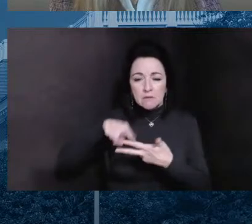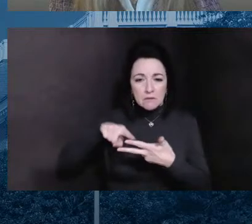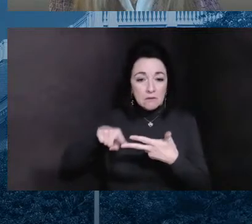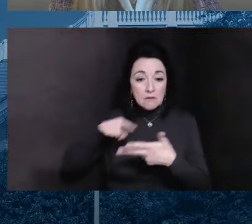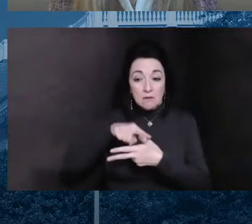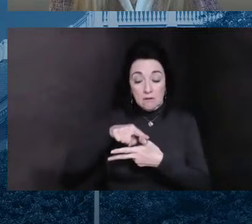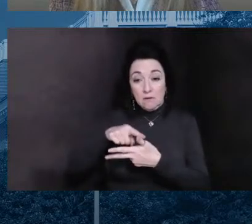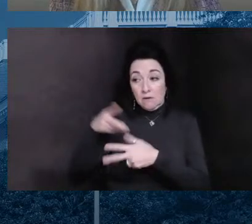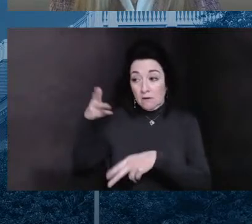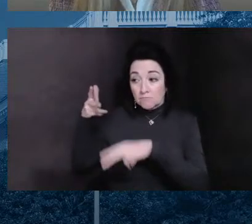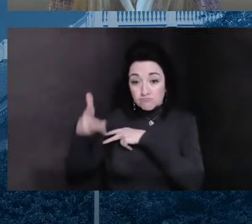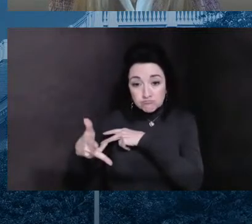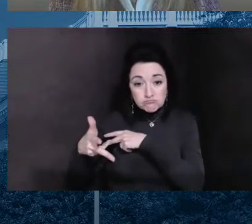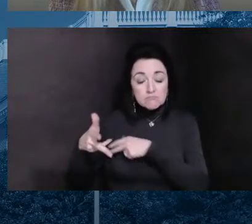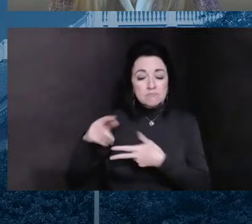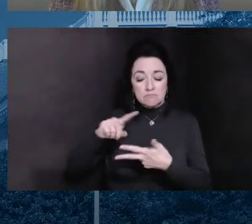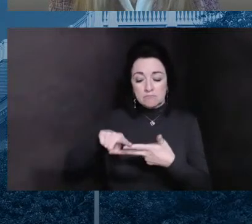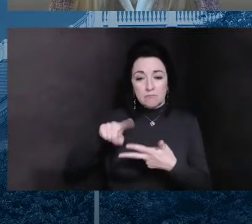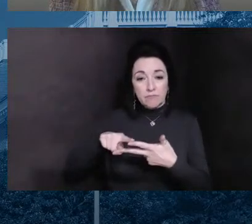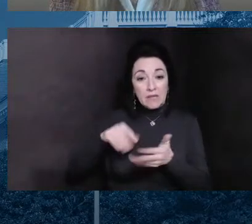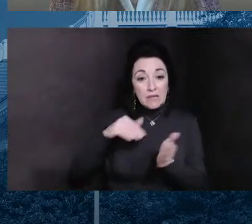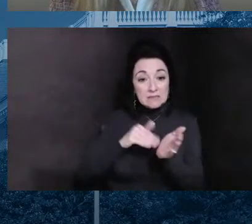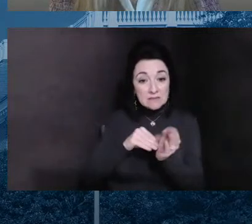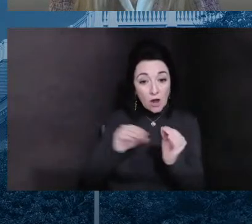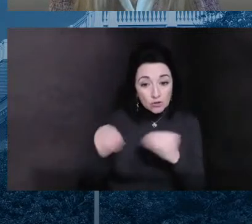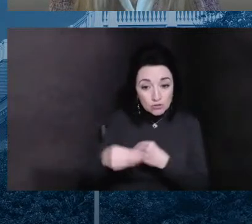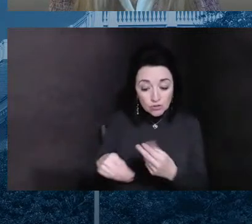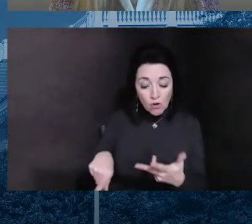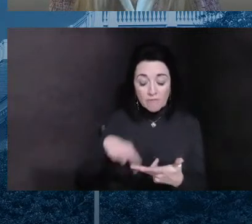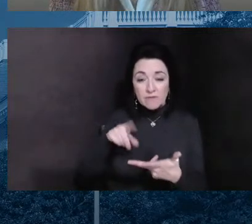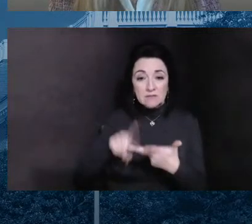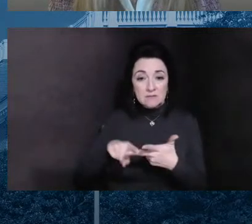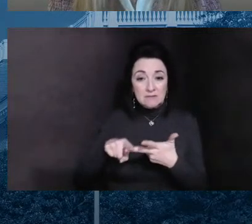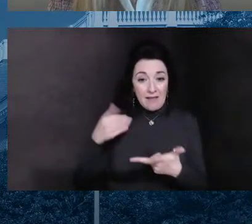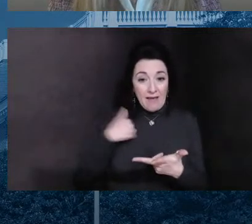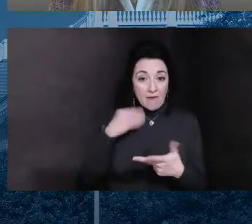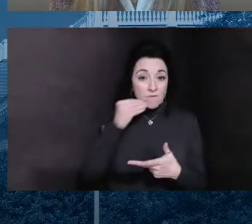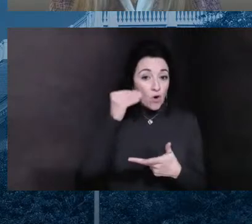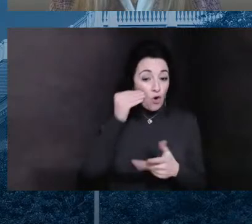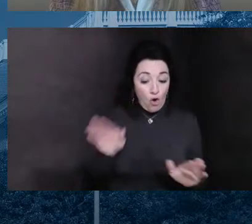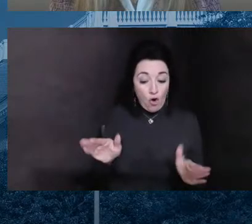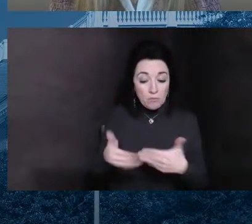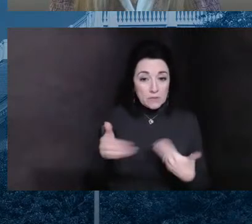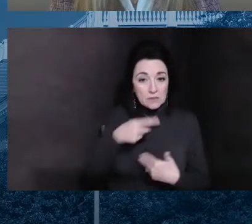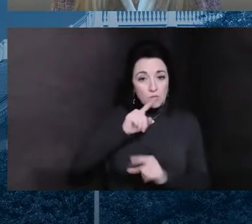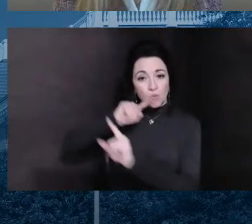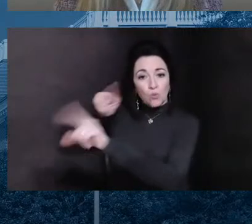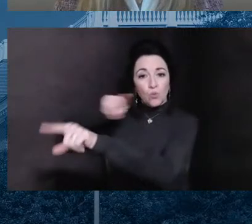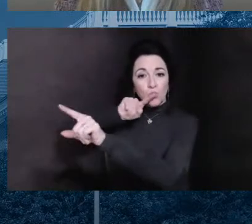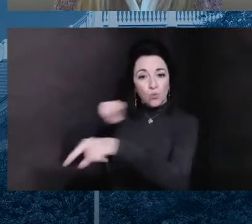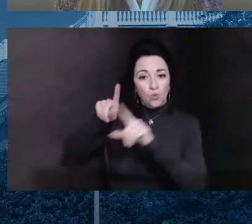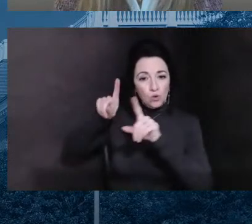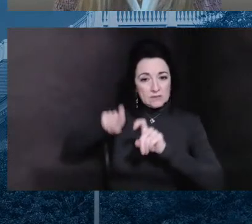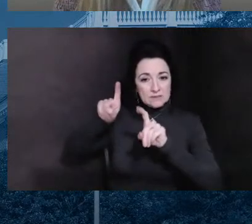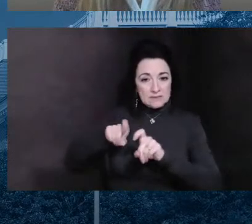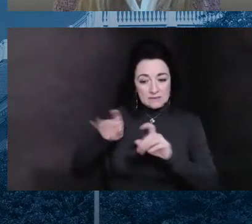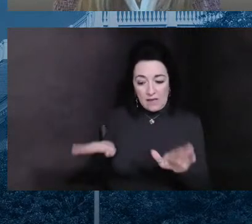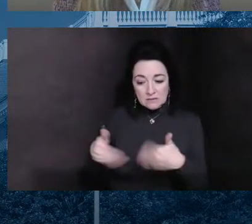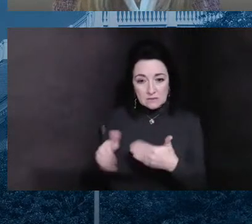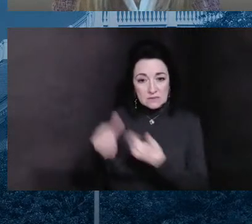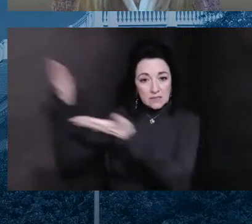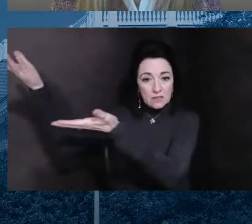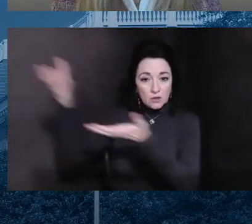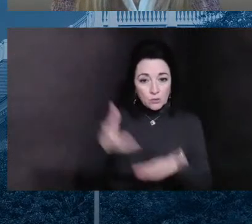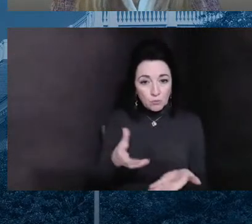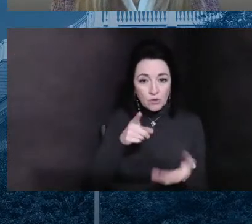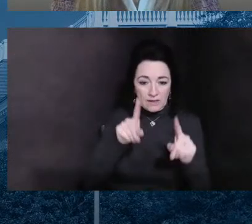state, and a lot of other doctor's offices or the antigen testing that's out there during walk-in clinics or been given to some of the schools. So